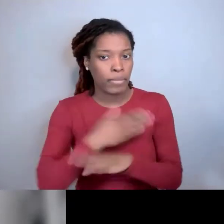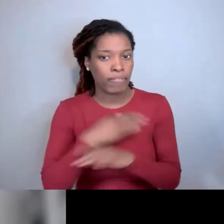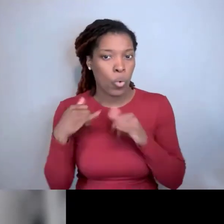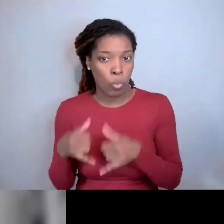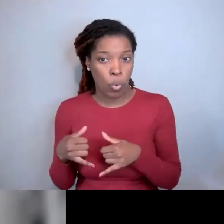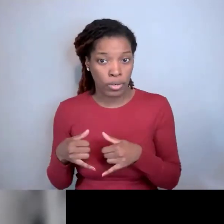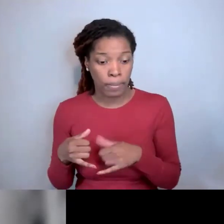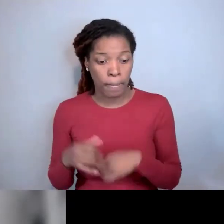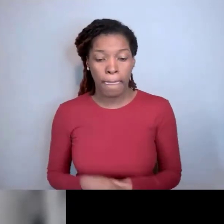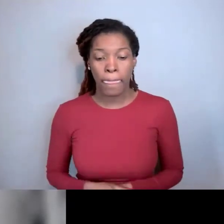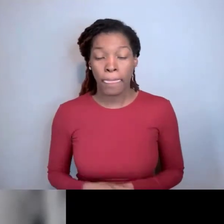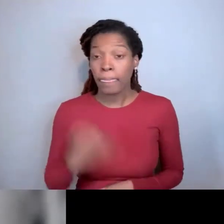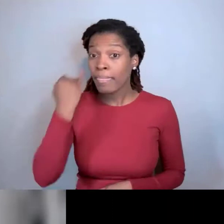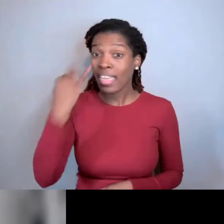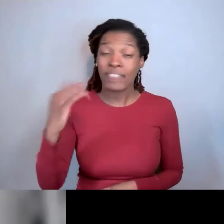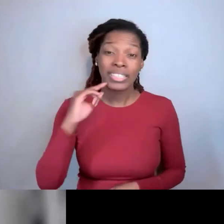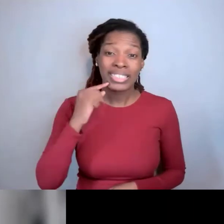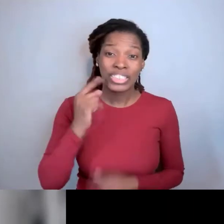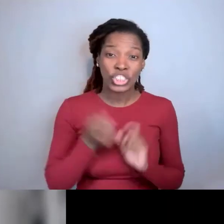have significant change,